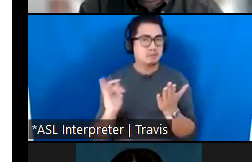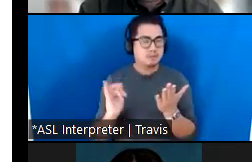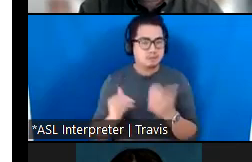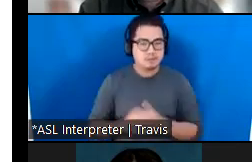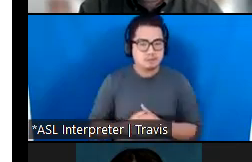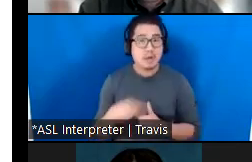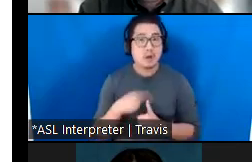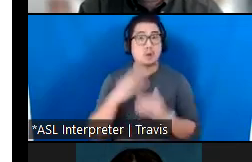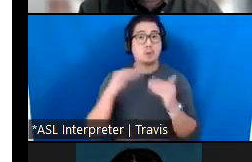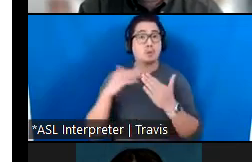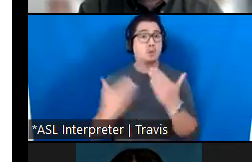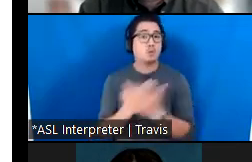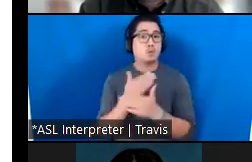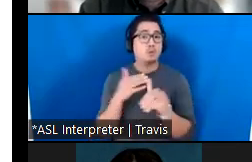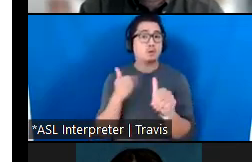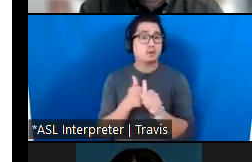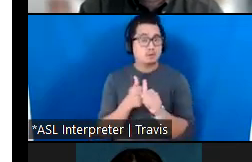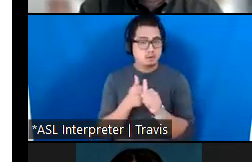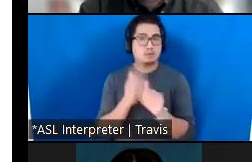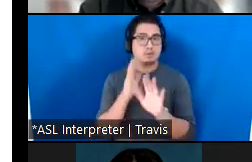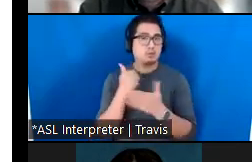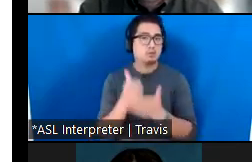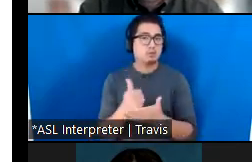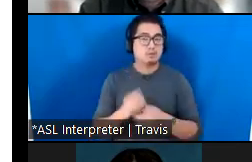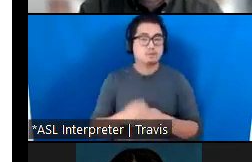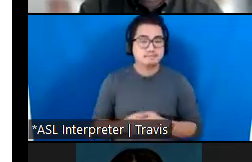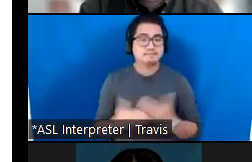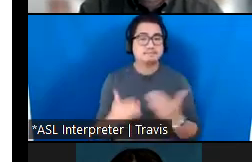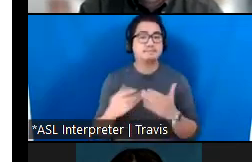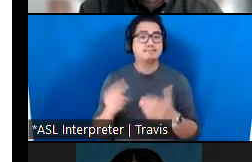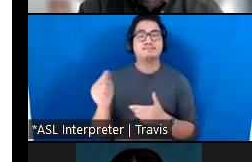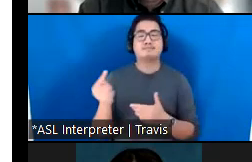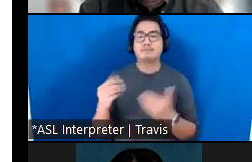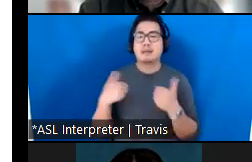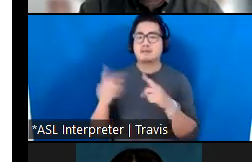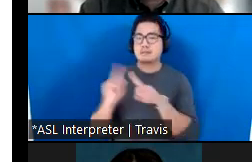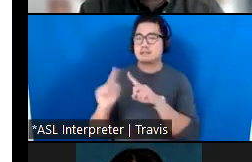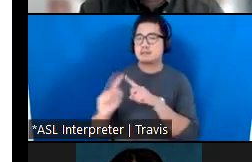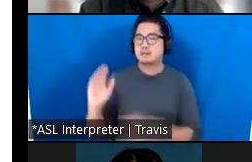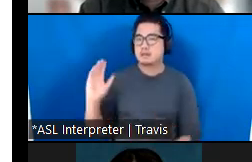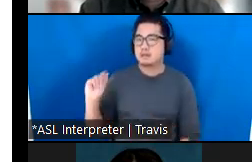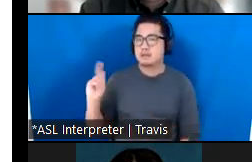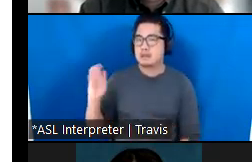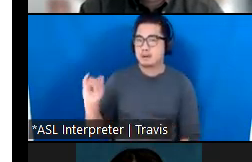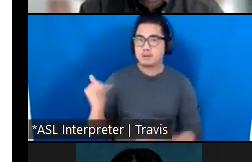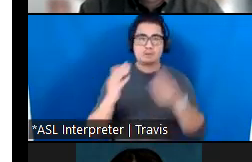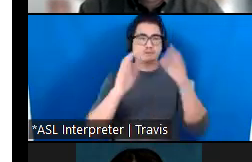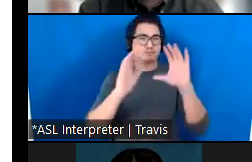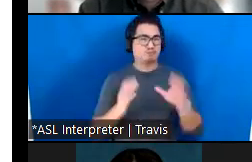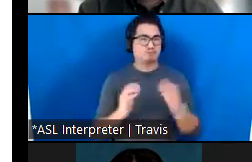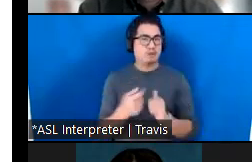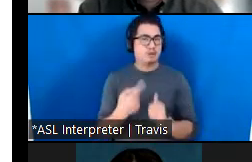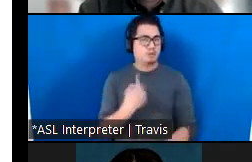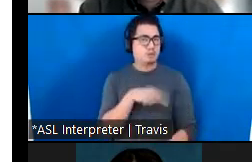usable. But this is what we're seeing here. This is the categories and how we assess community level